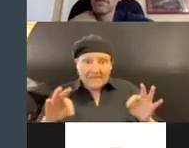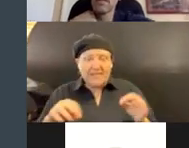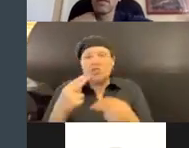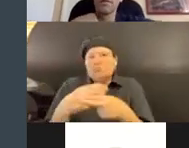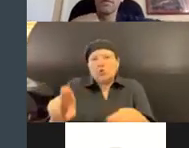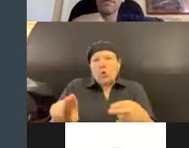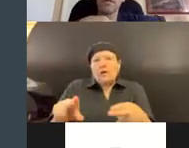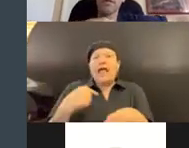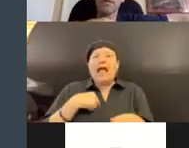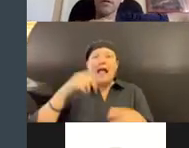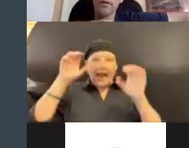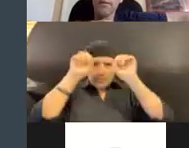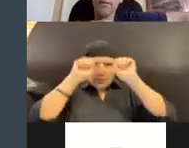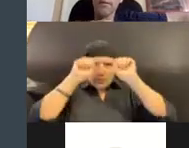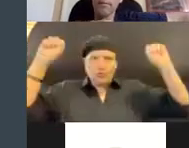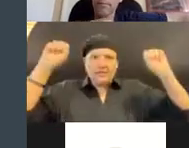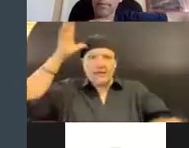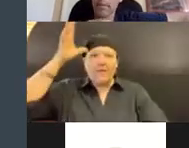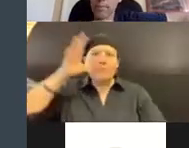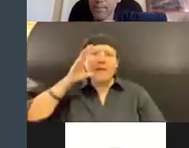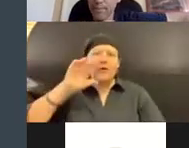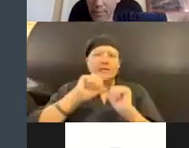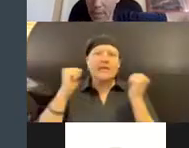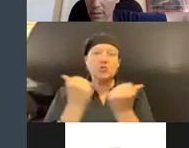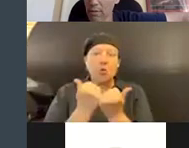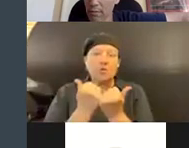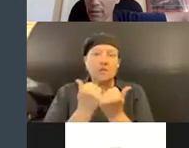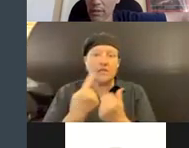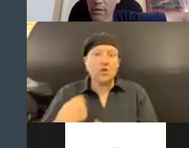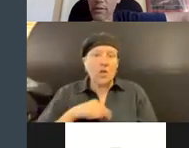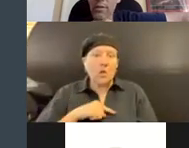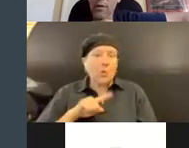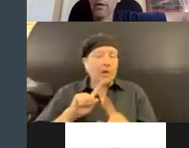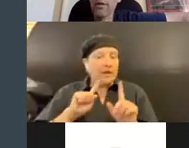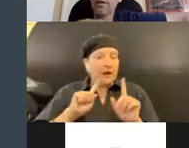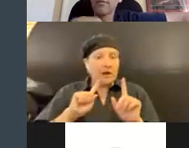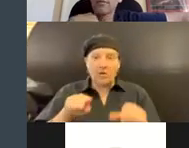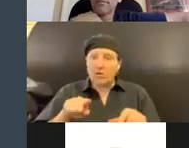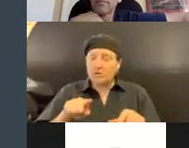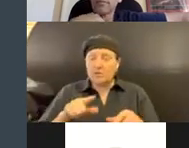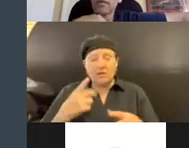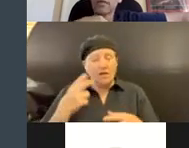the Parent Association. We are going to work very hard to